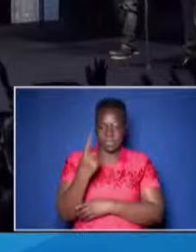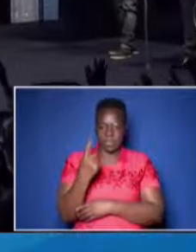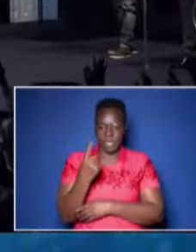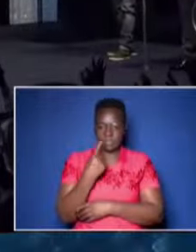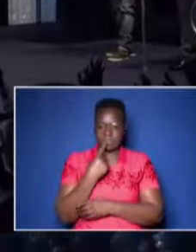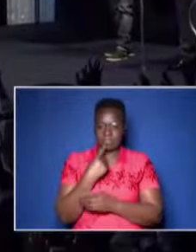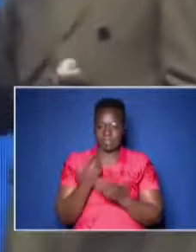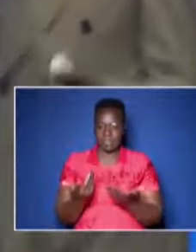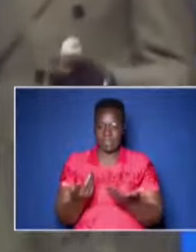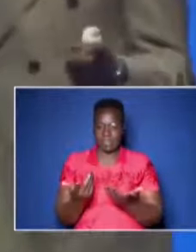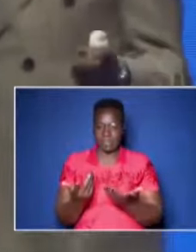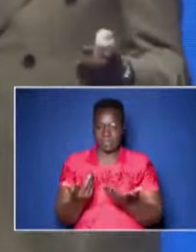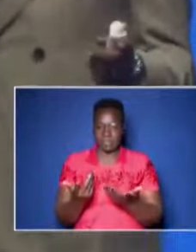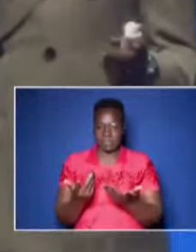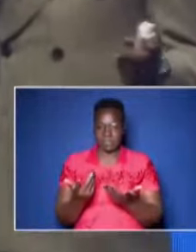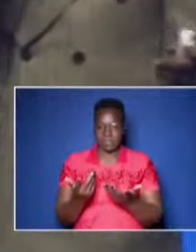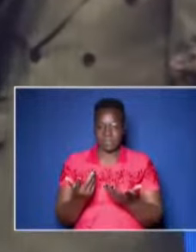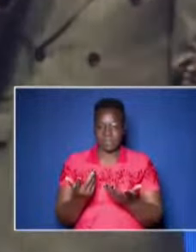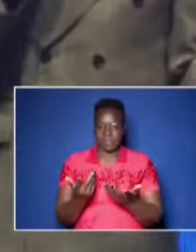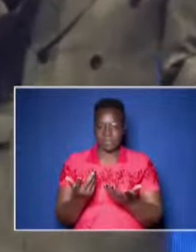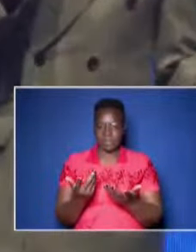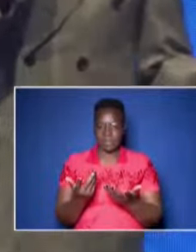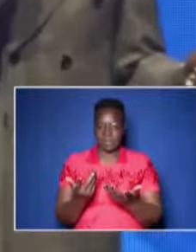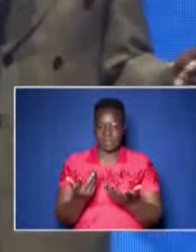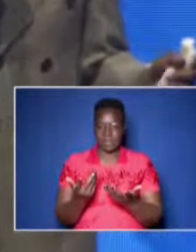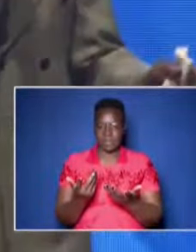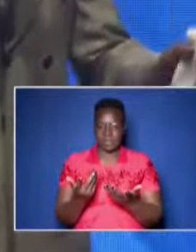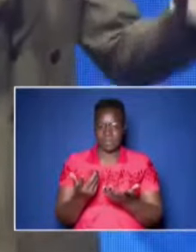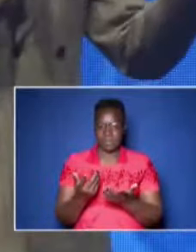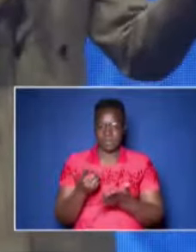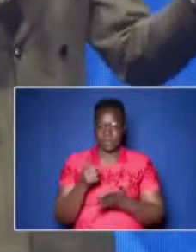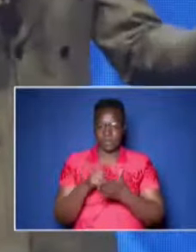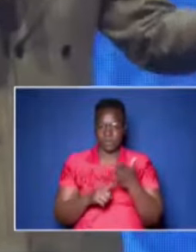one whatsoever he doeth shall